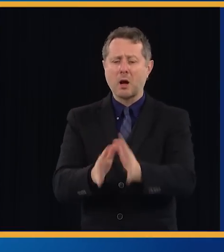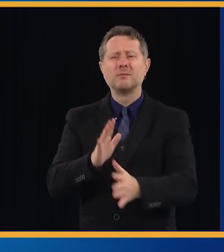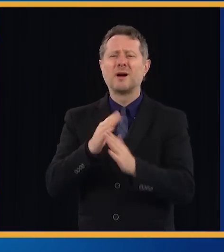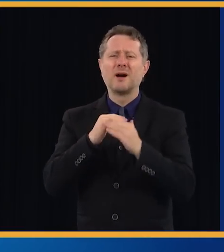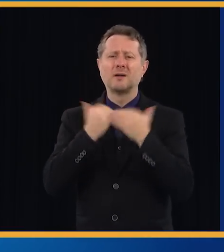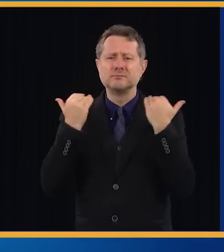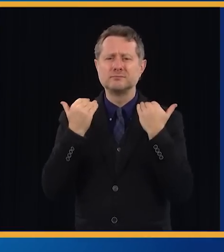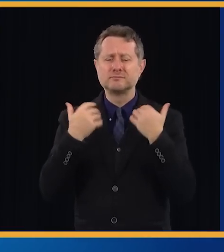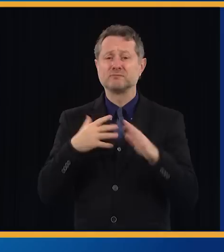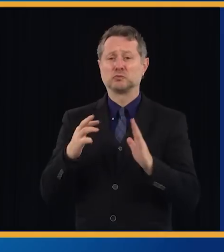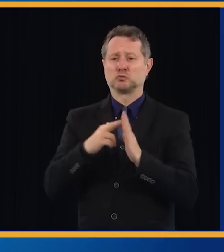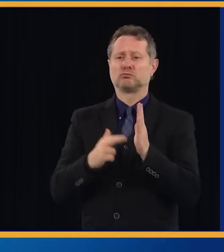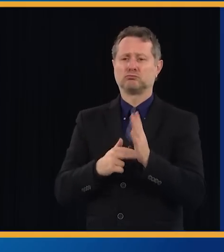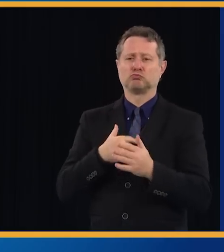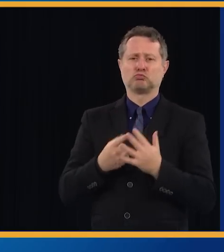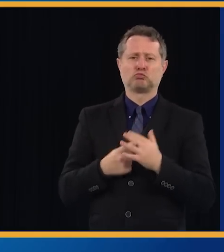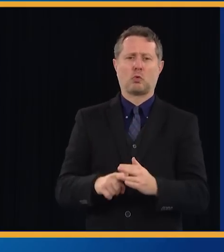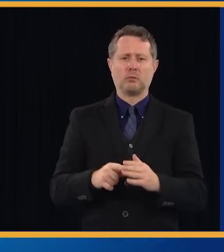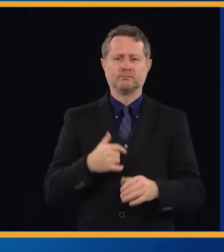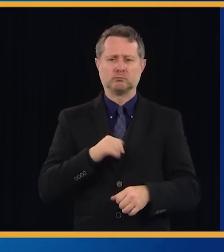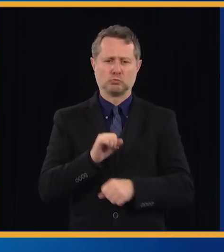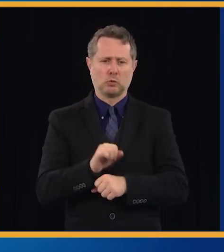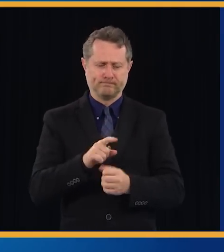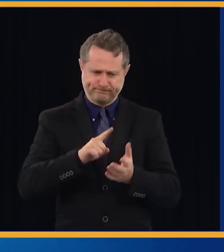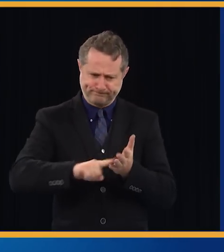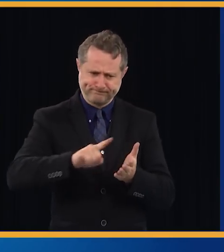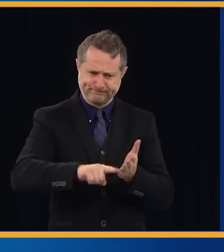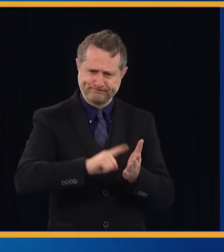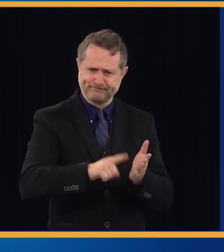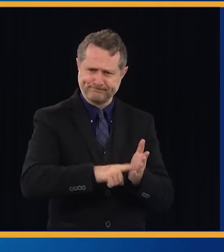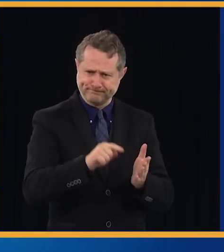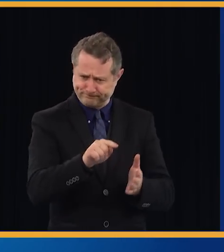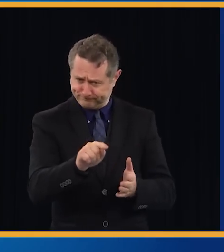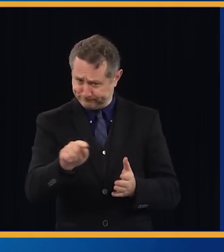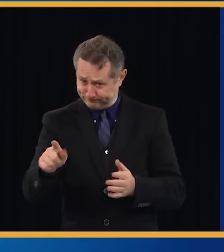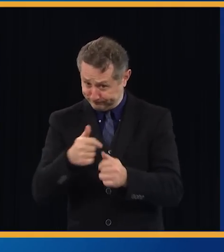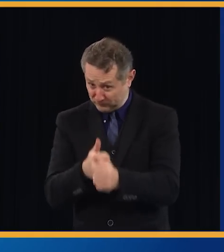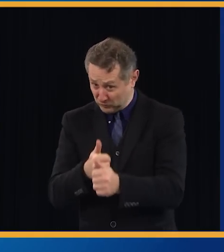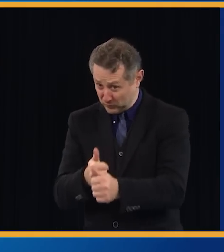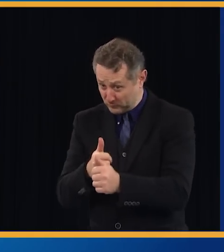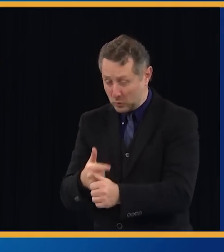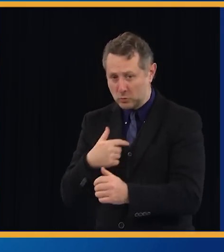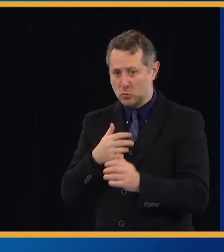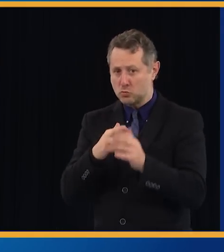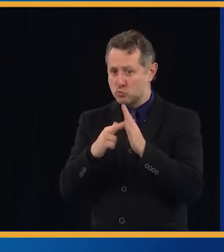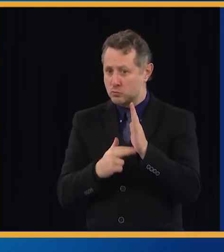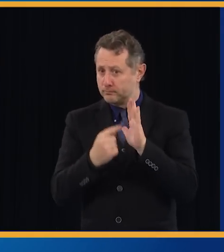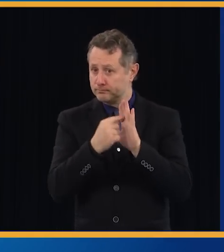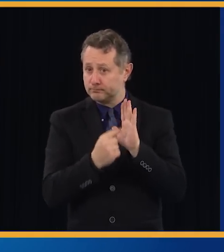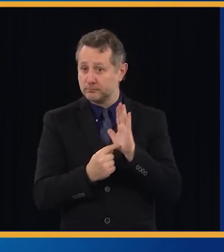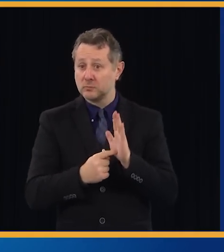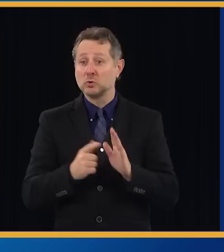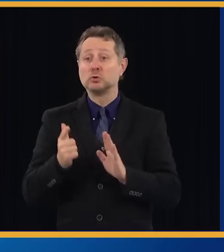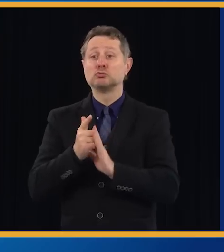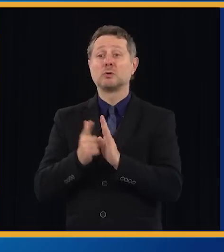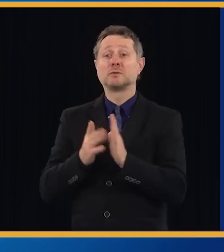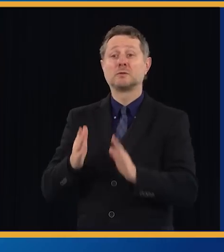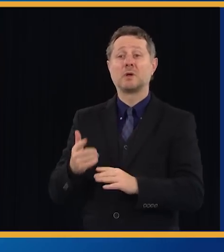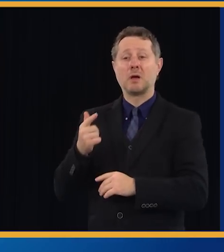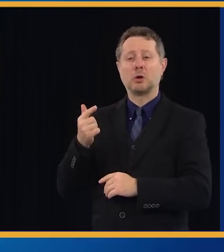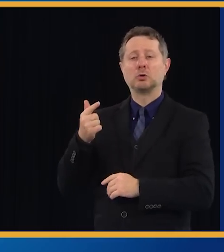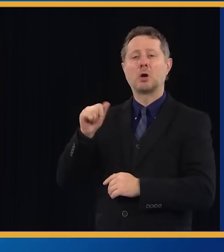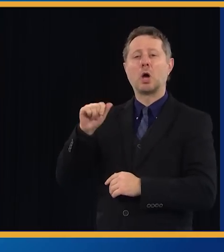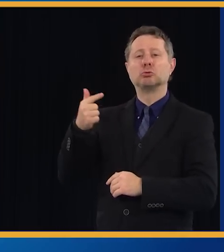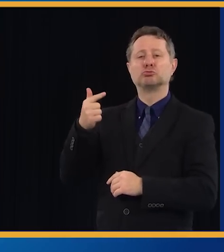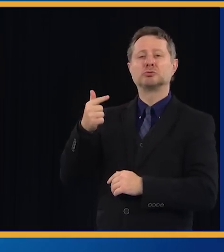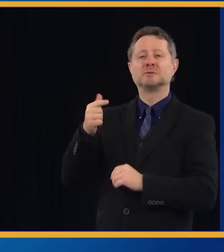now to make sure they're following the rules. It's going to be a joint Department of Health and Attorney General investigation. But those are